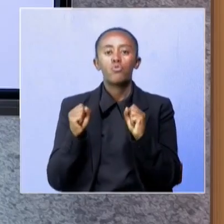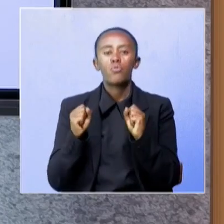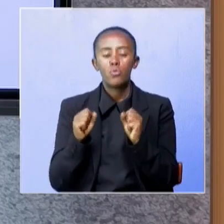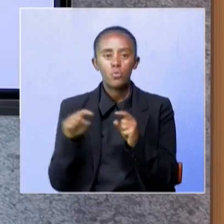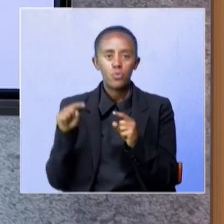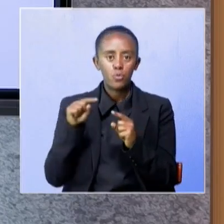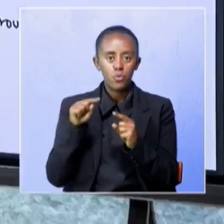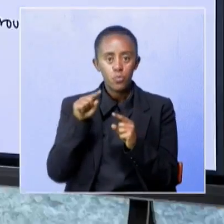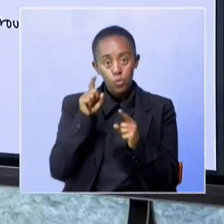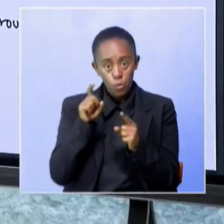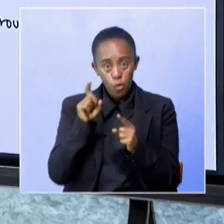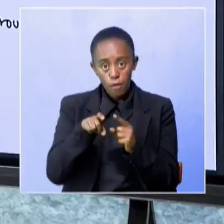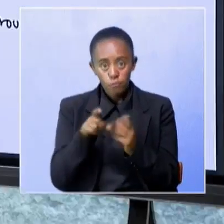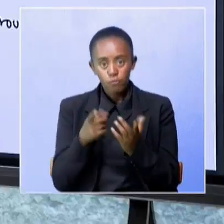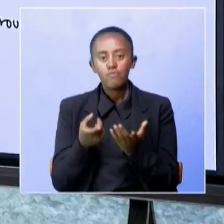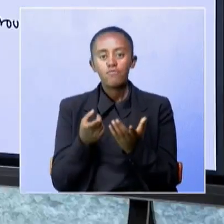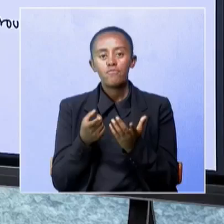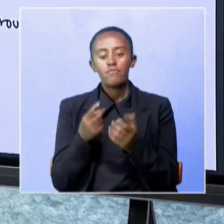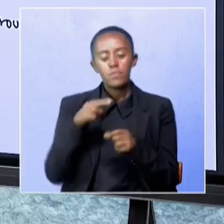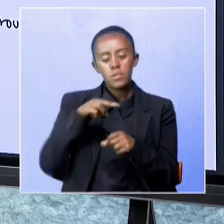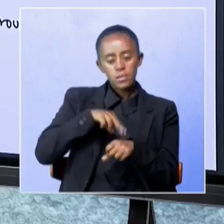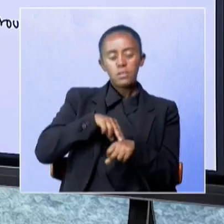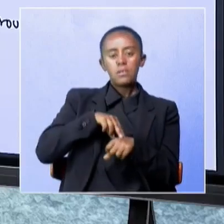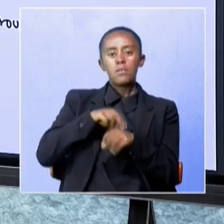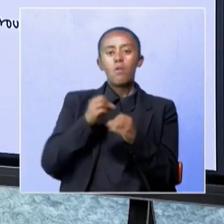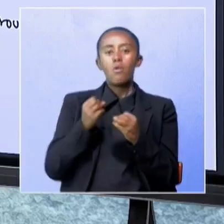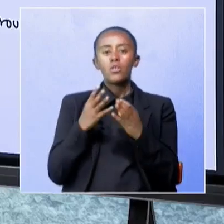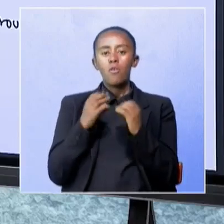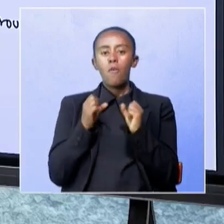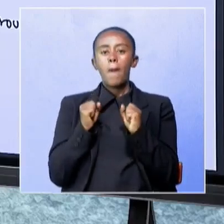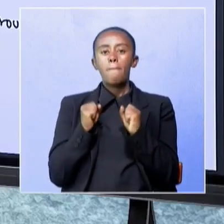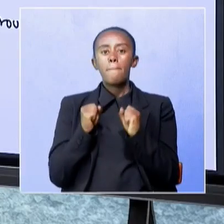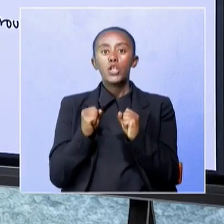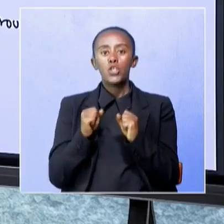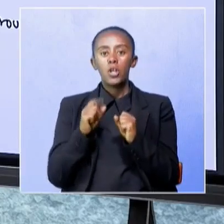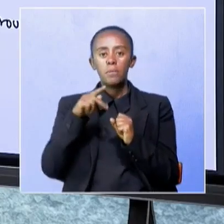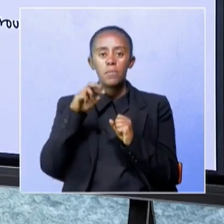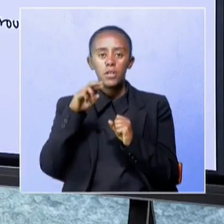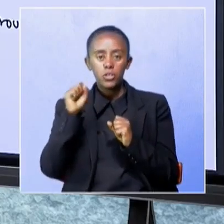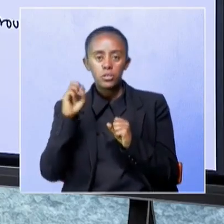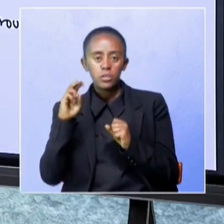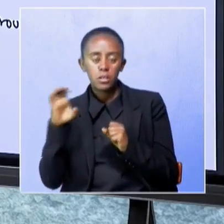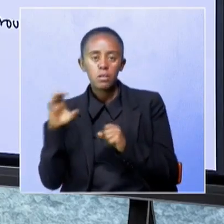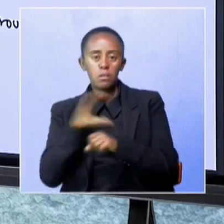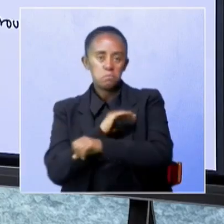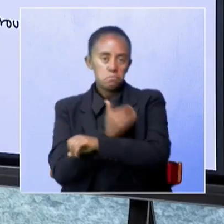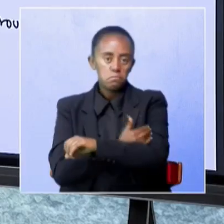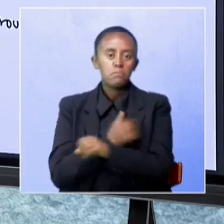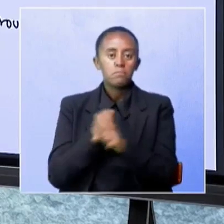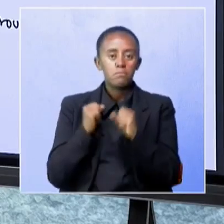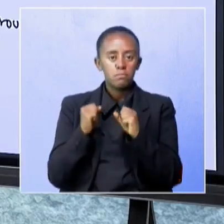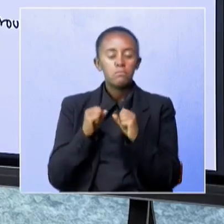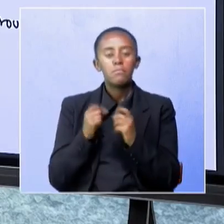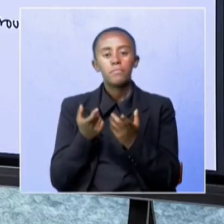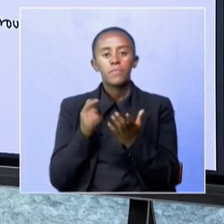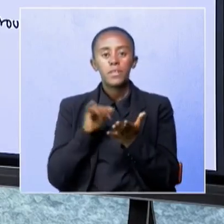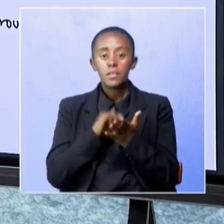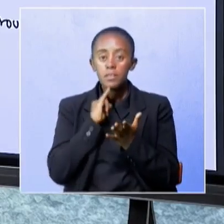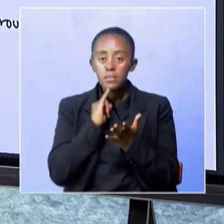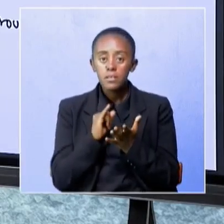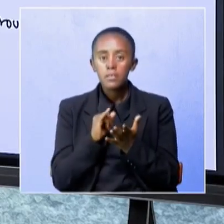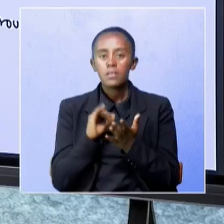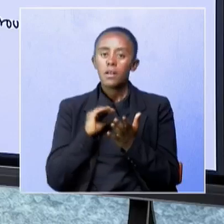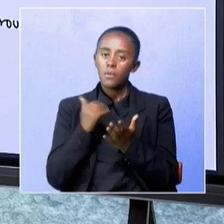to withstand a lot of pressure to do the exercise. That is